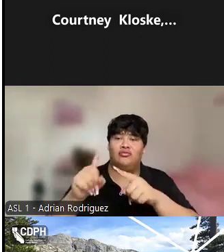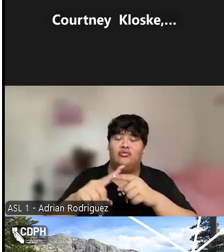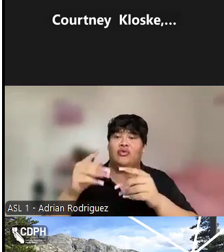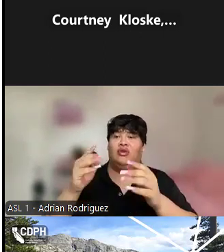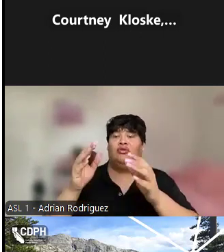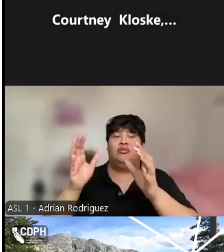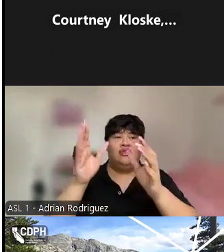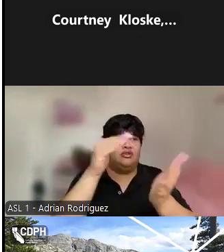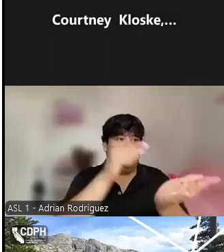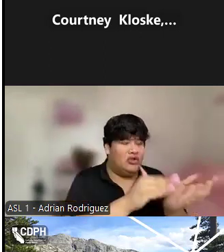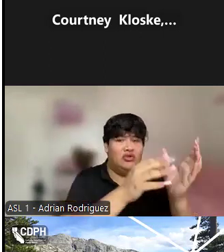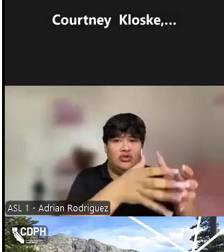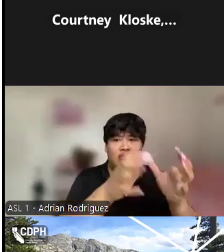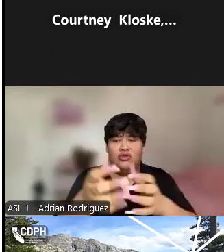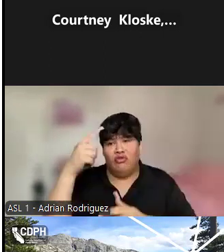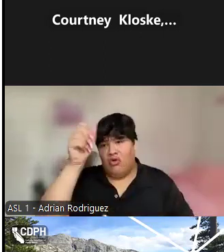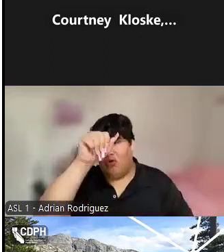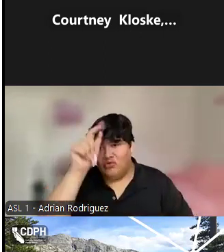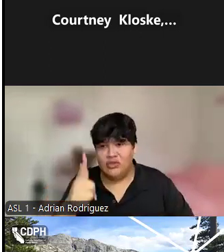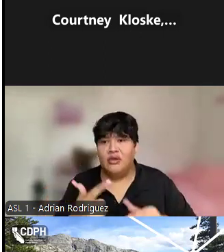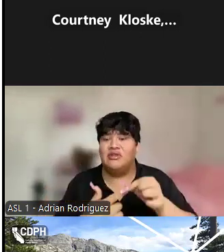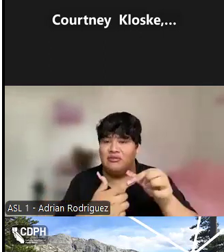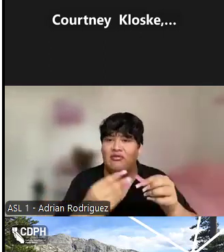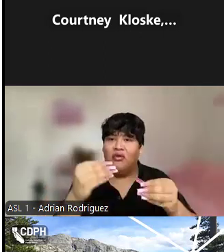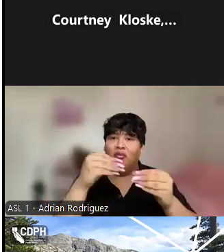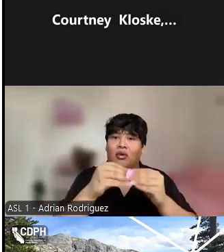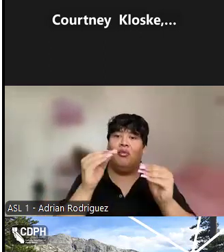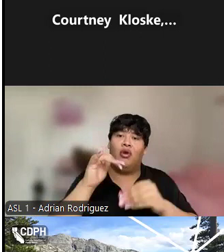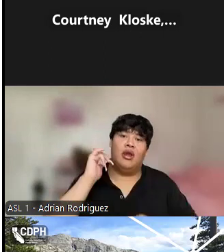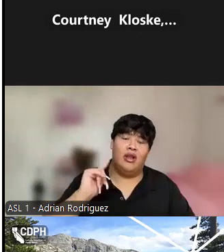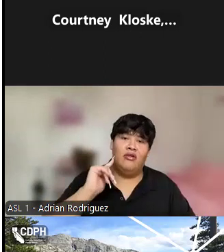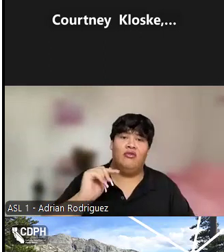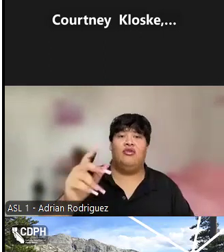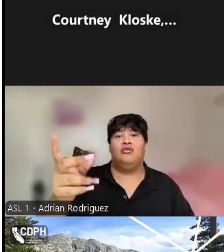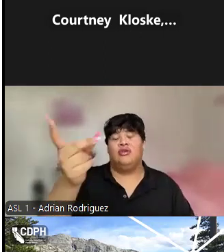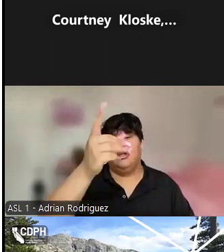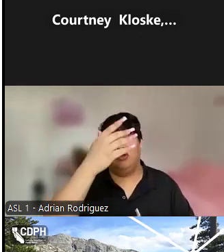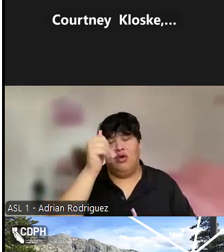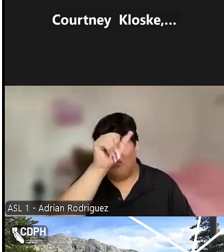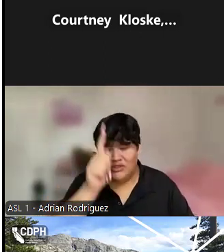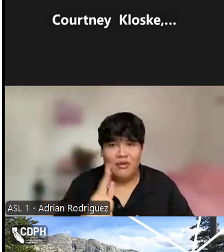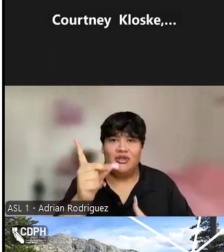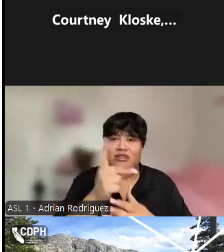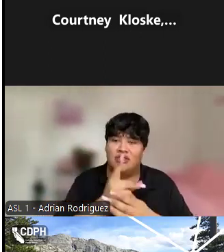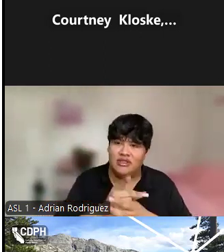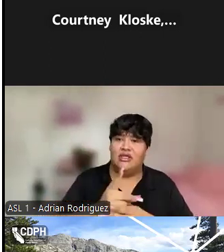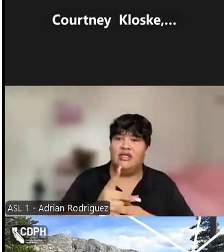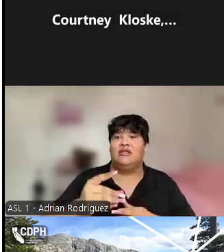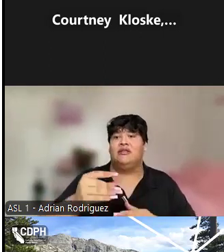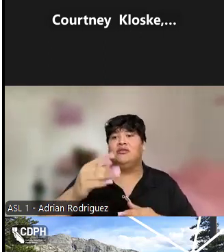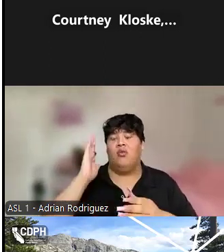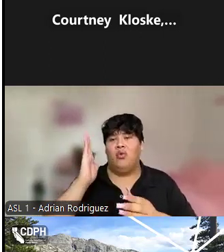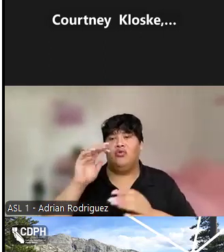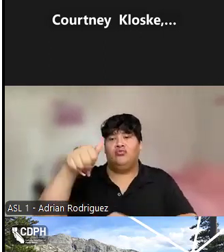centers, later named the California Alzheimer's Disease Centers. And legislation also